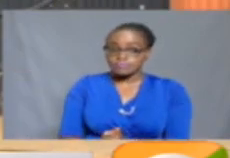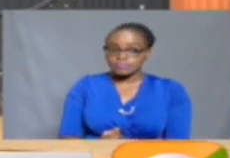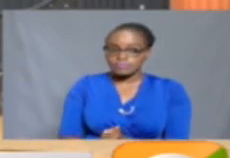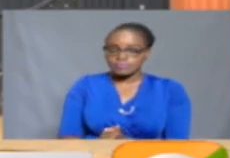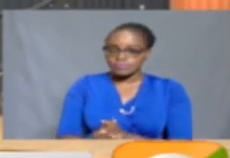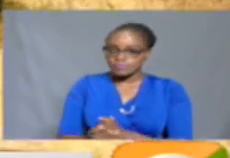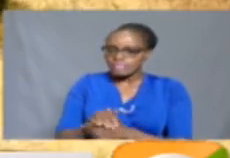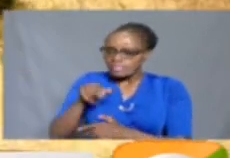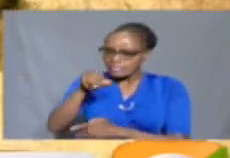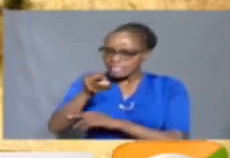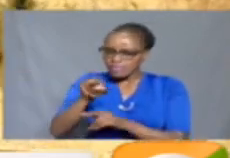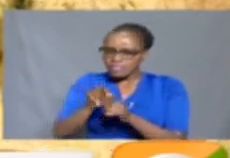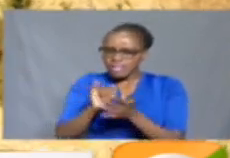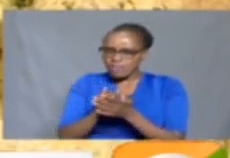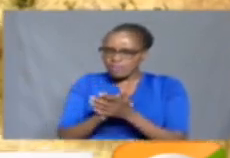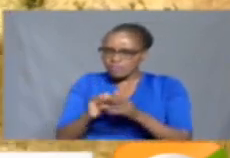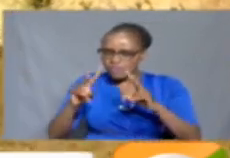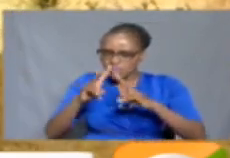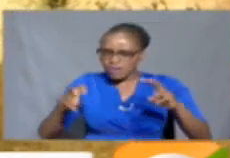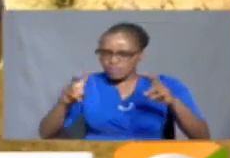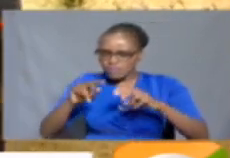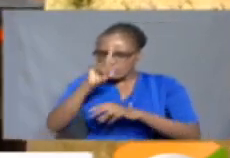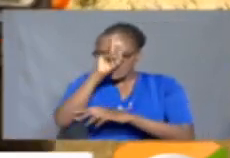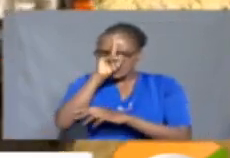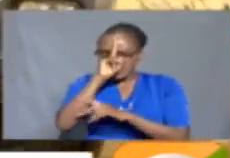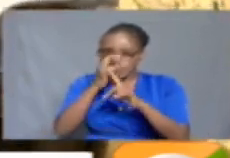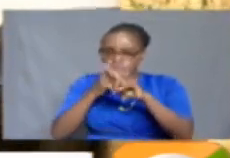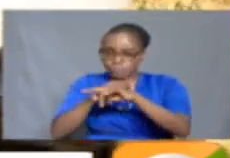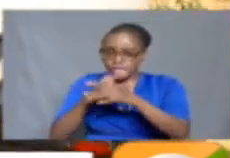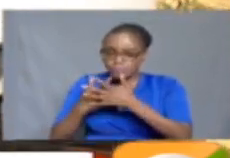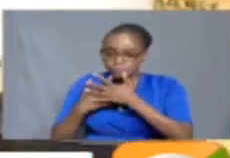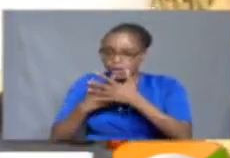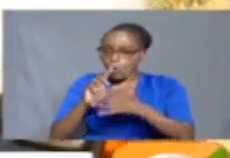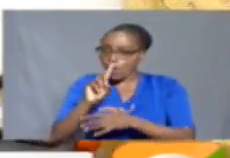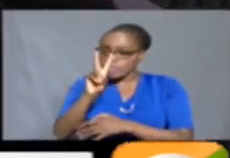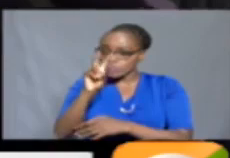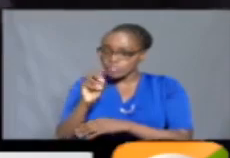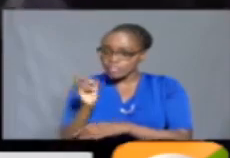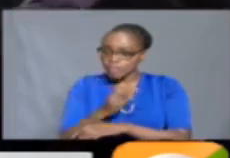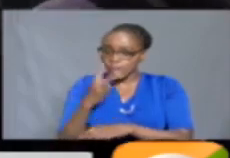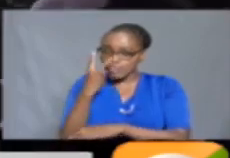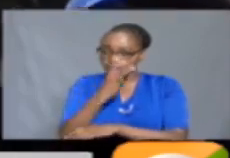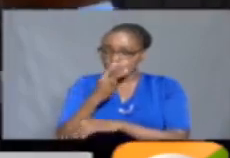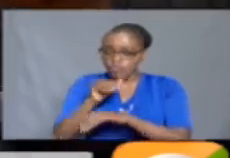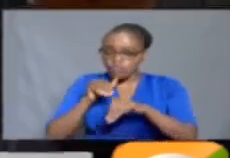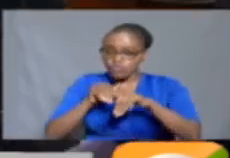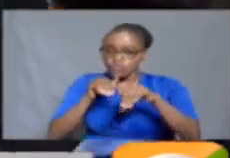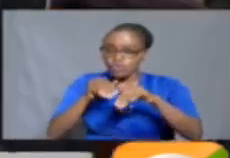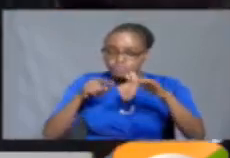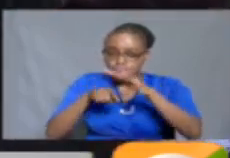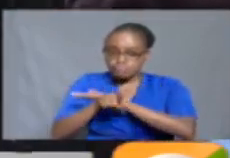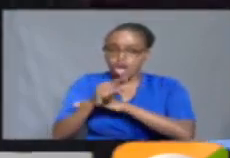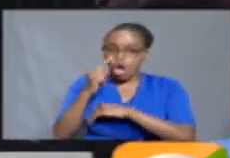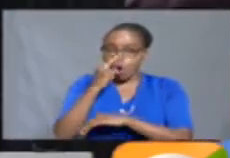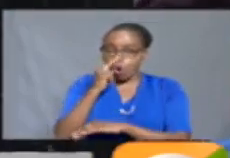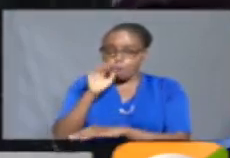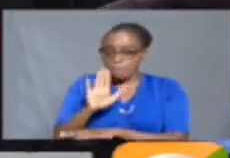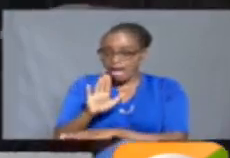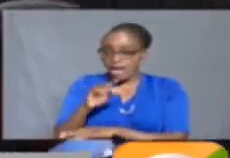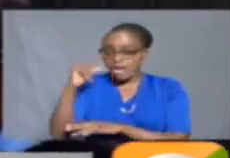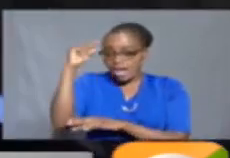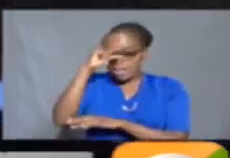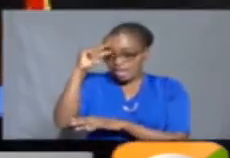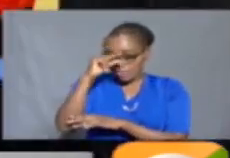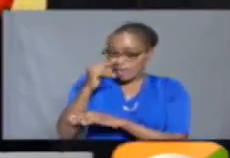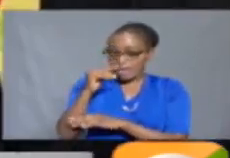He has been under intensified investigation since his arrest on the 20th of February that followed a raid on his homes. Governor